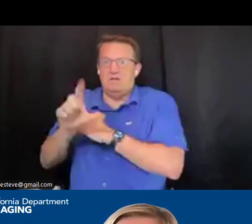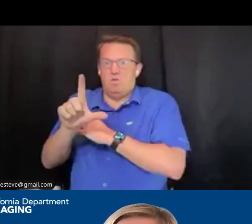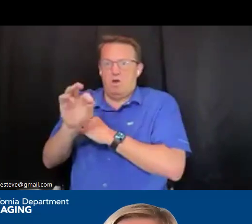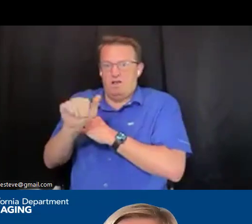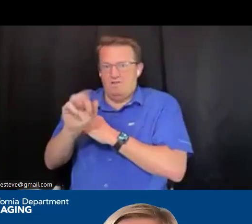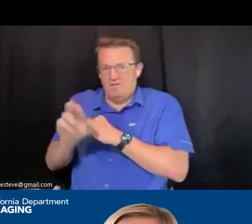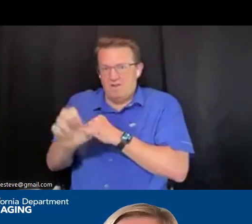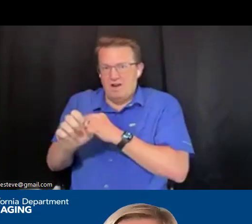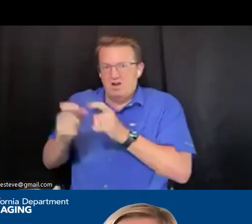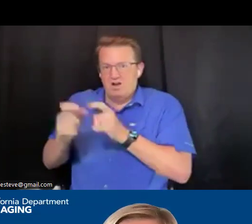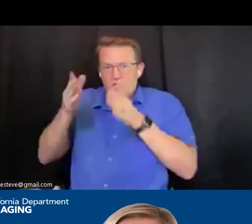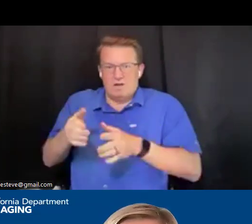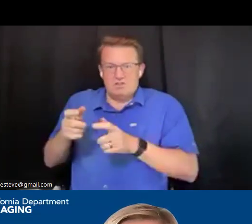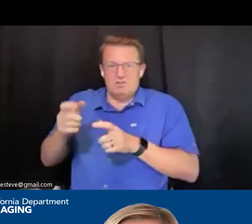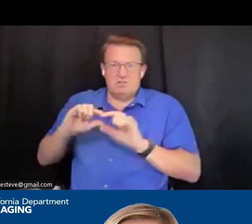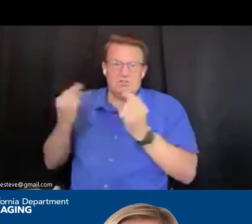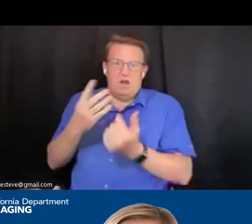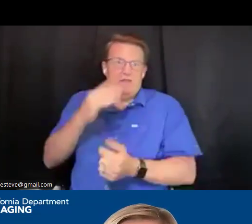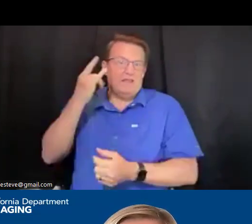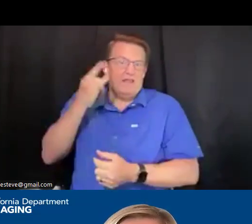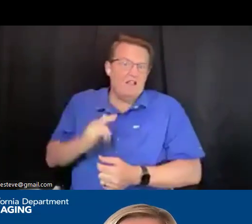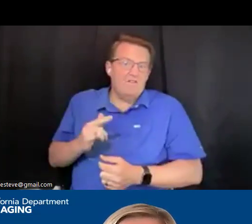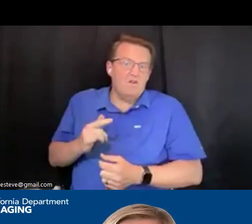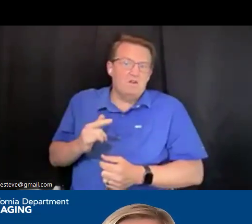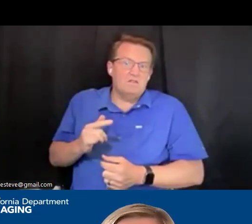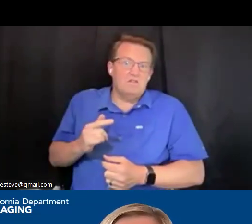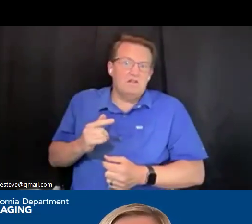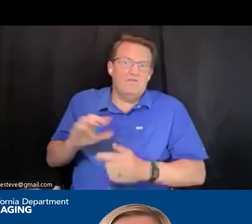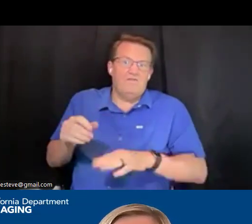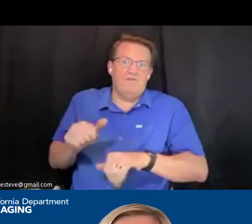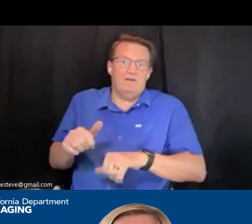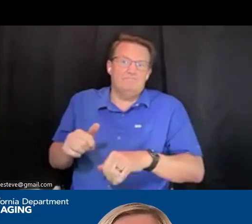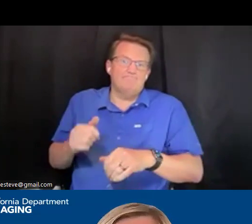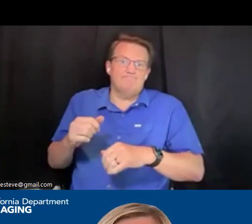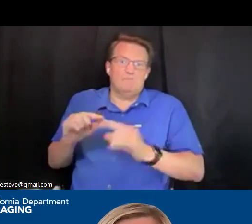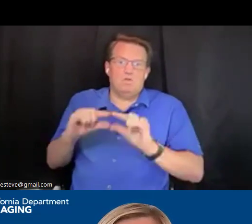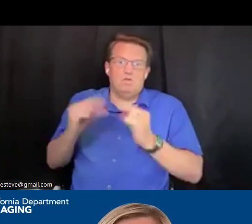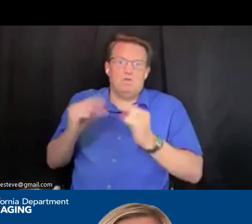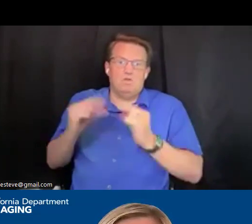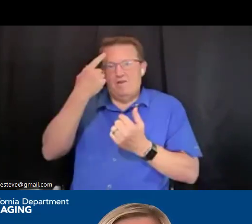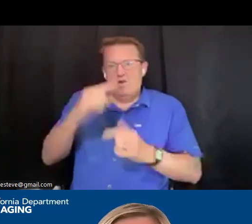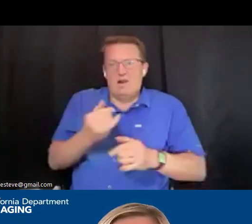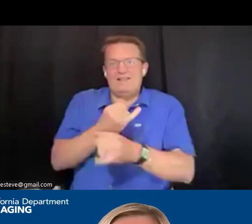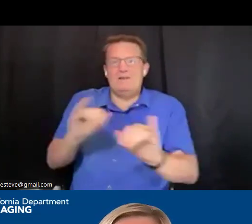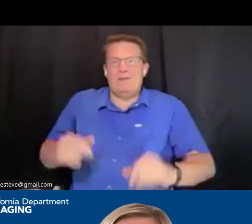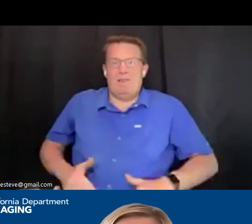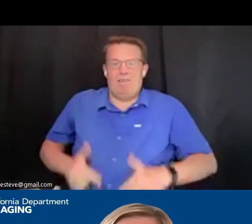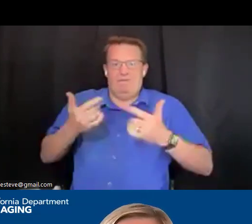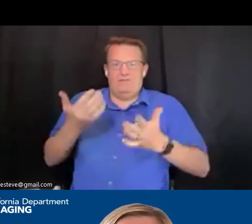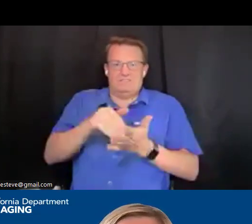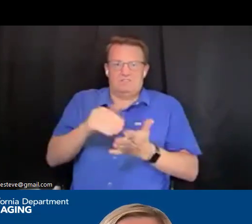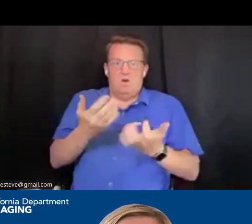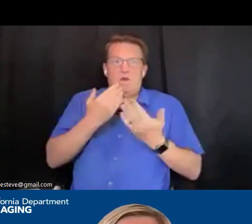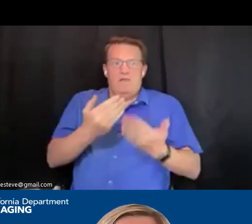California Foundation for Independent Living Centers. I want to thank the leadership from those organizations as well as